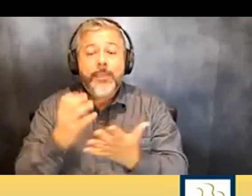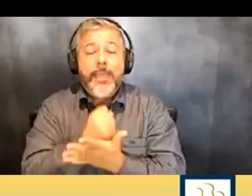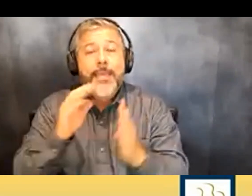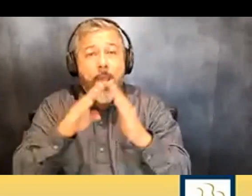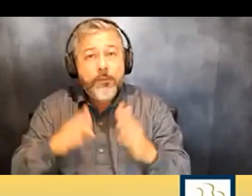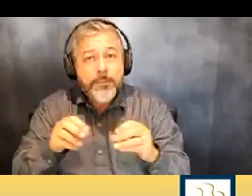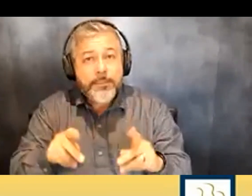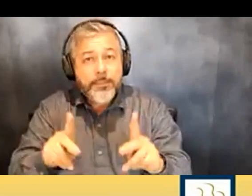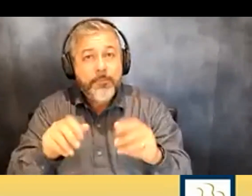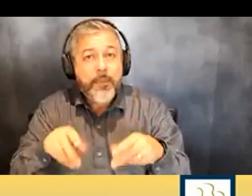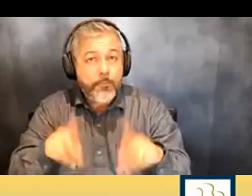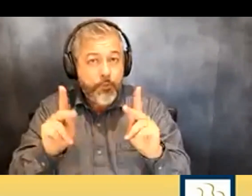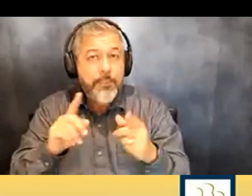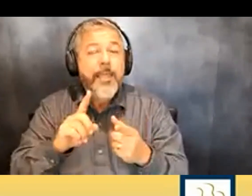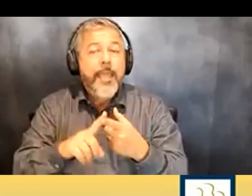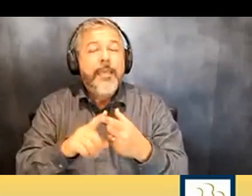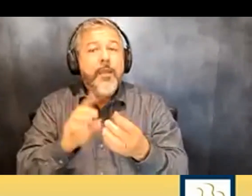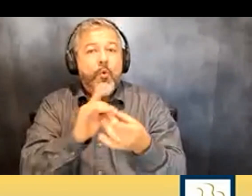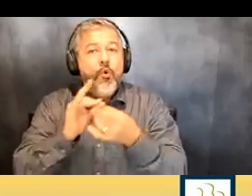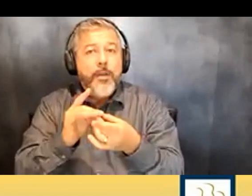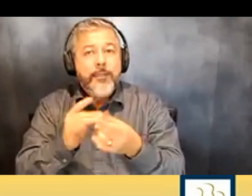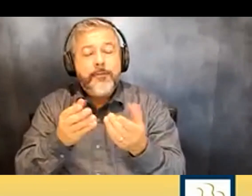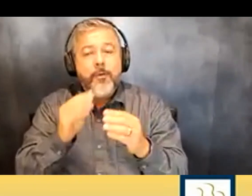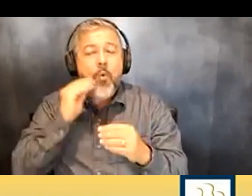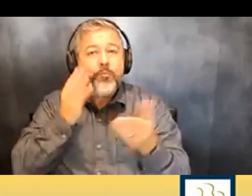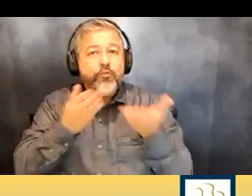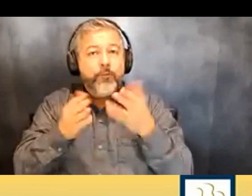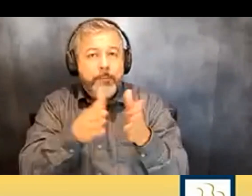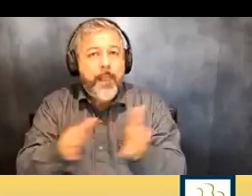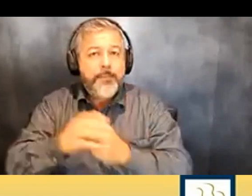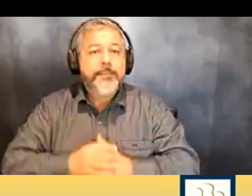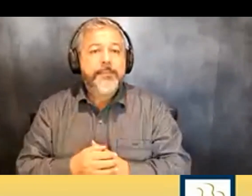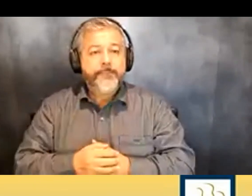various components of their service plan. Next slide, please.